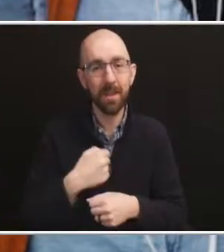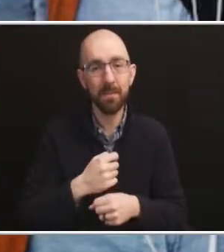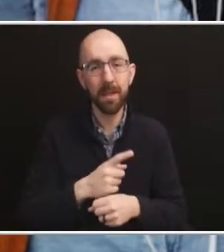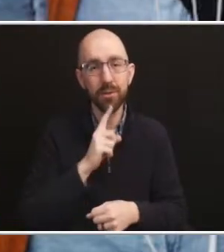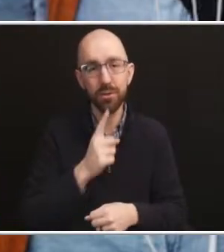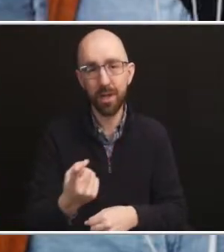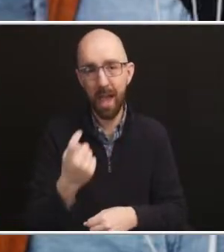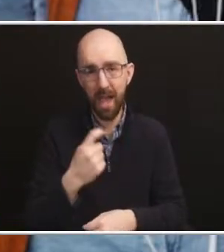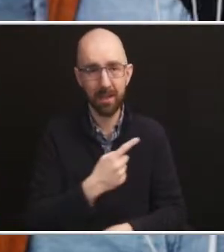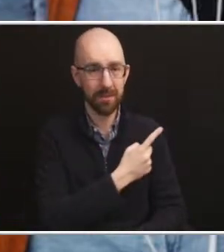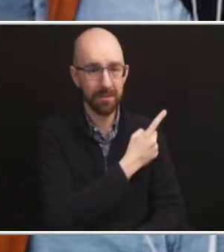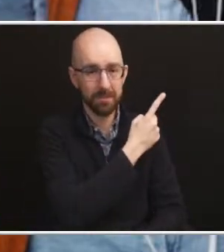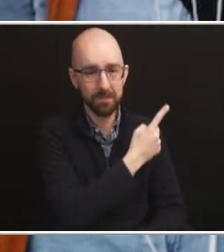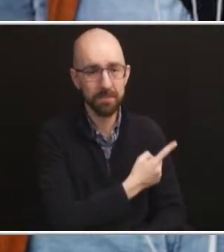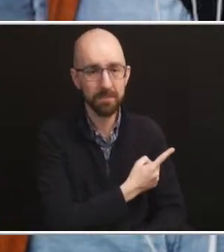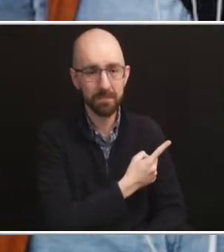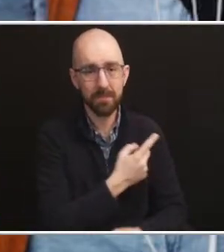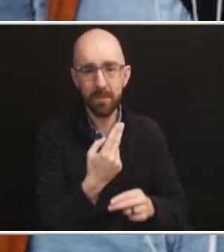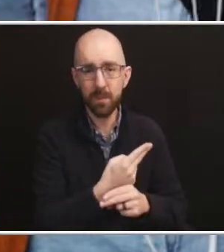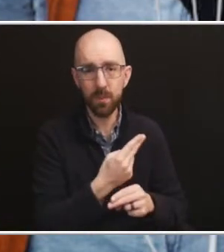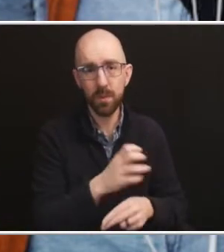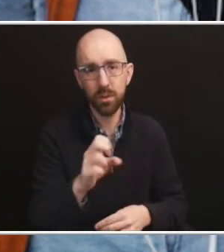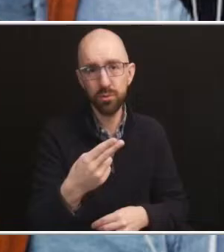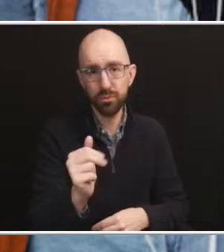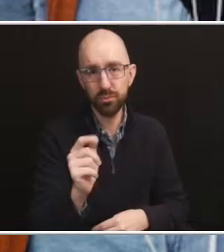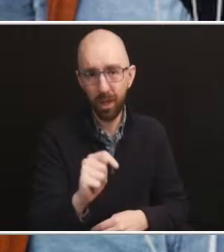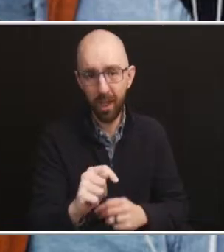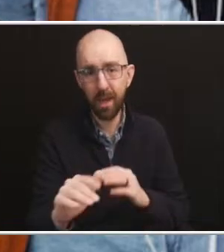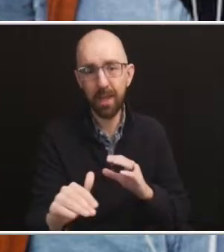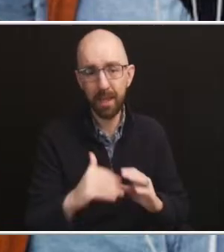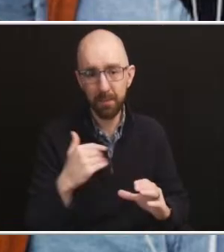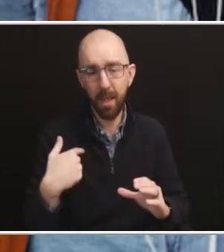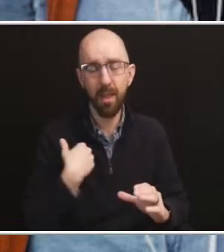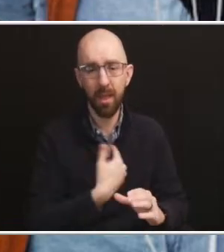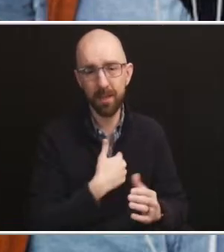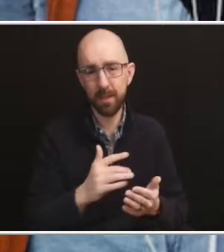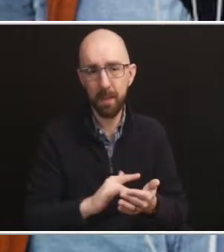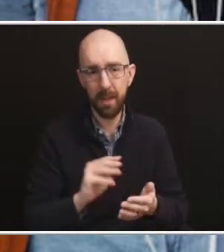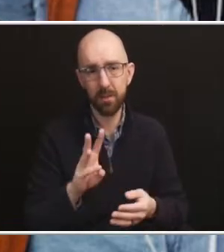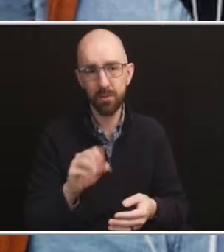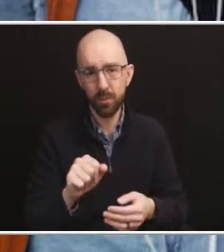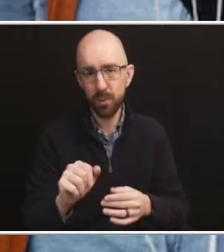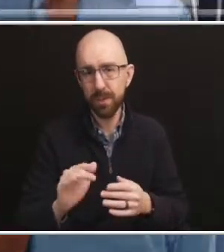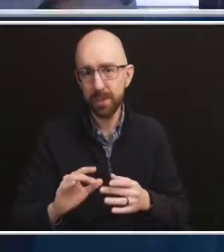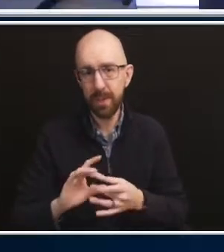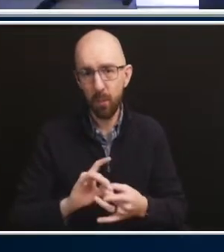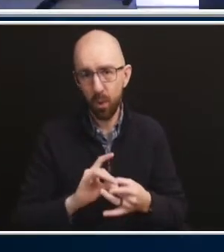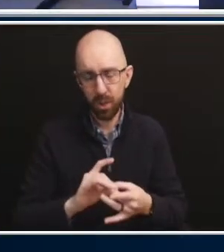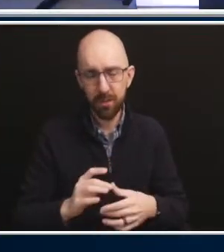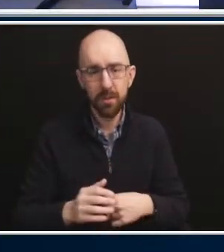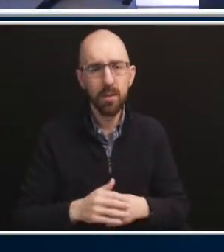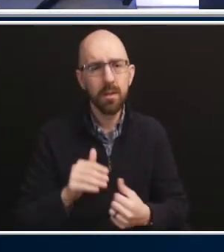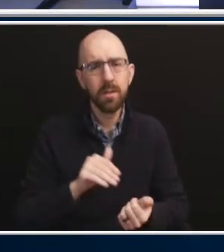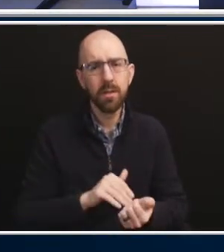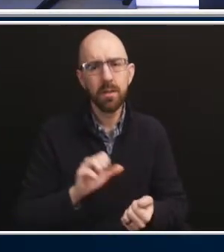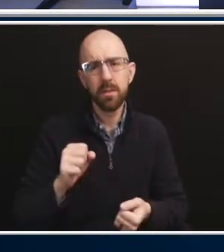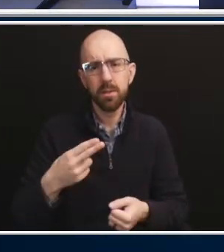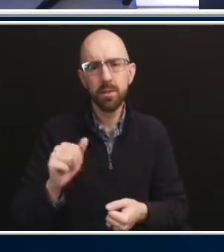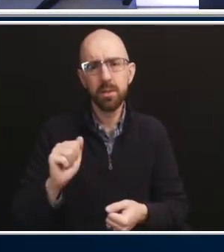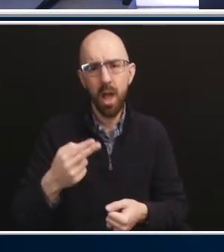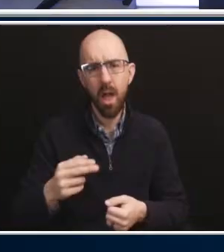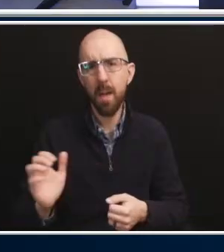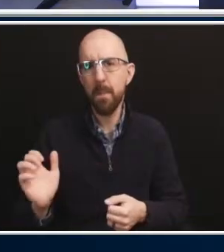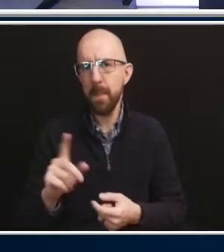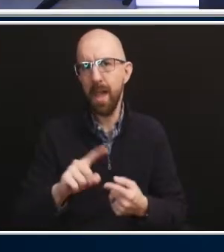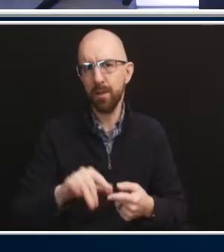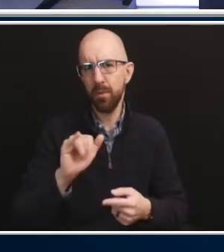chat on YouTube or Facebook. You can email the Medical News Network. That information is there on your screen. Dr. Shaw, back to those screenings, because Lon passed